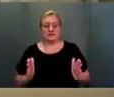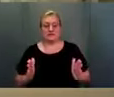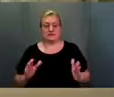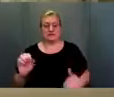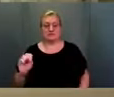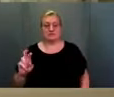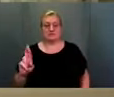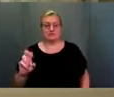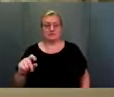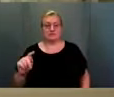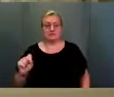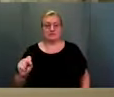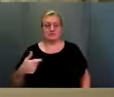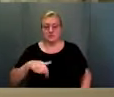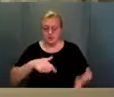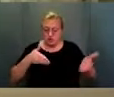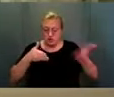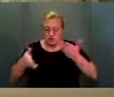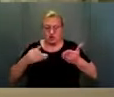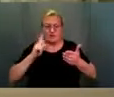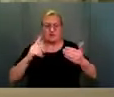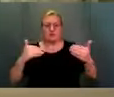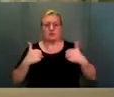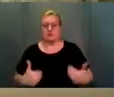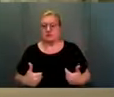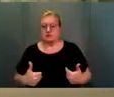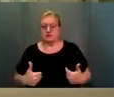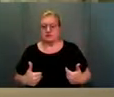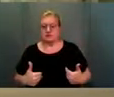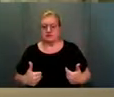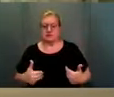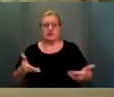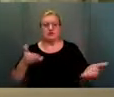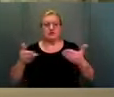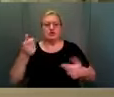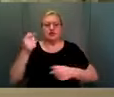We're here to perform a service to mankind, servants of God.